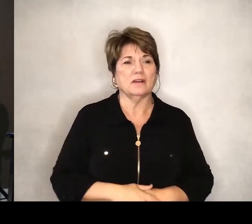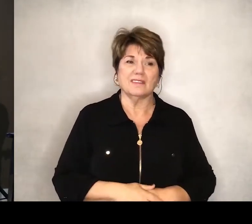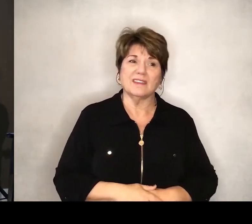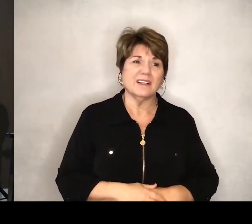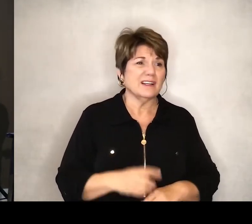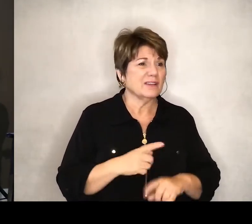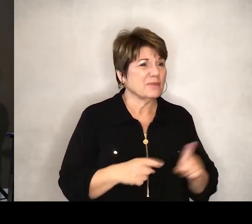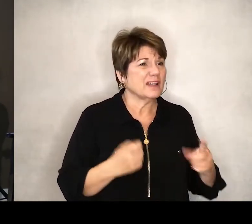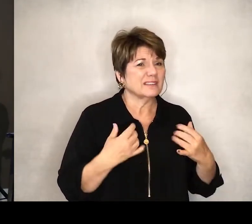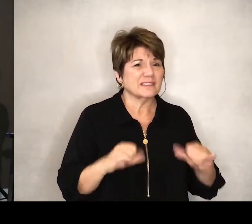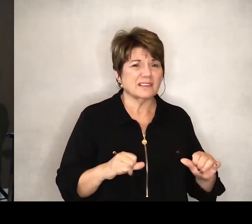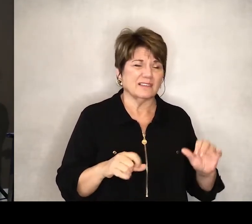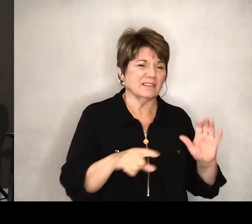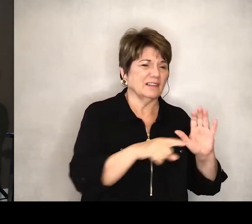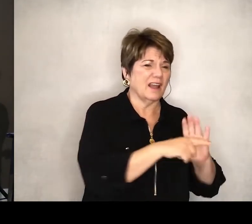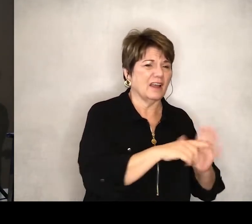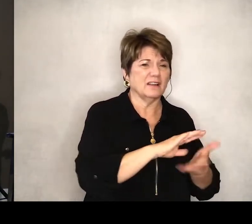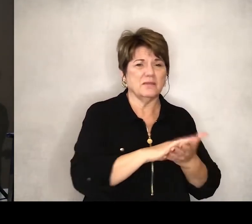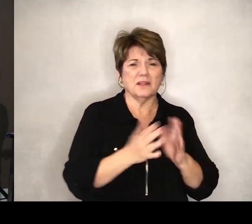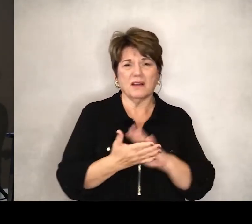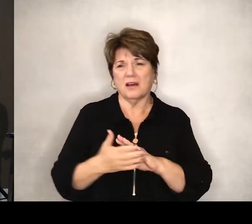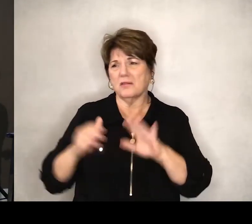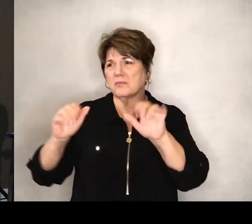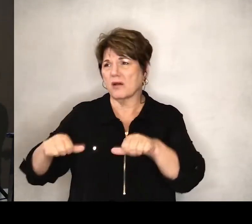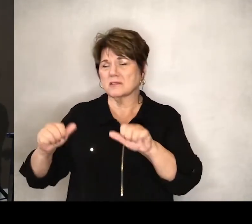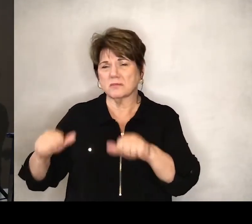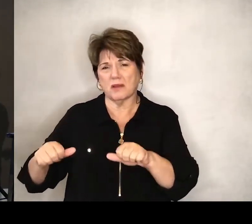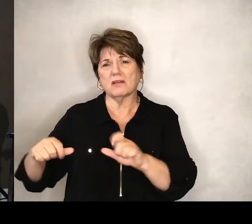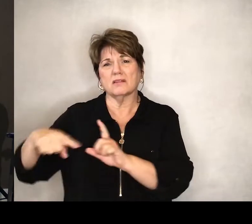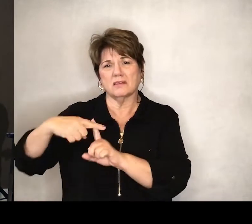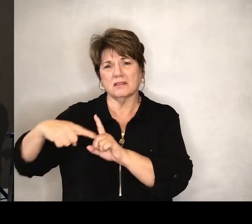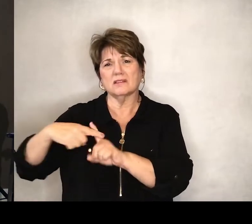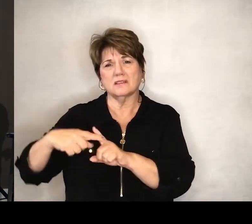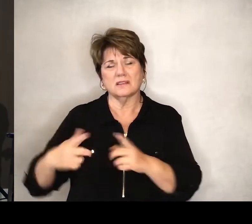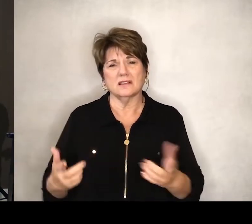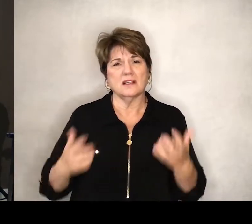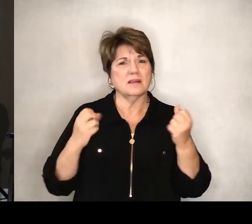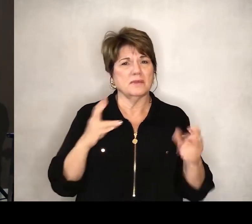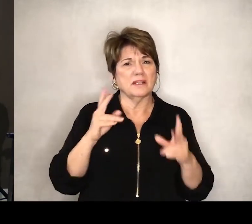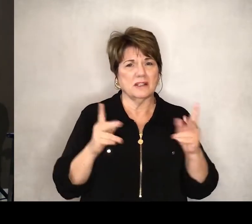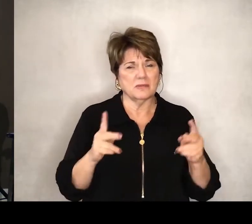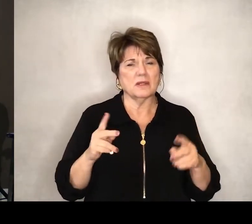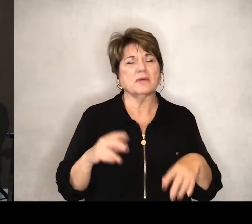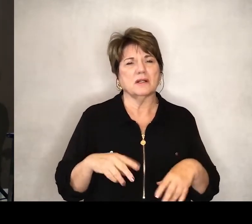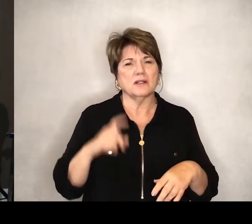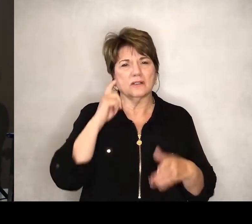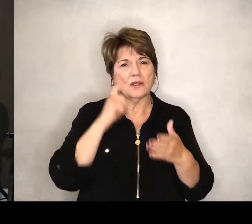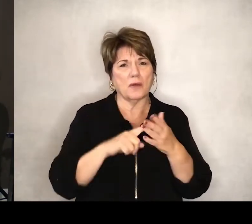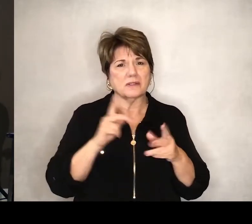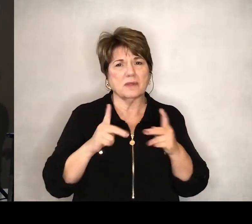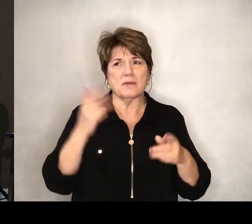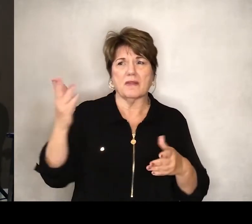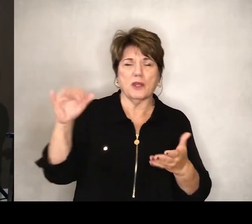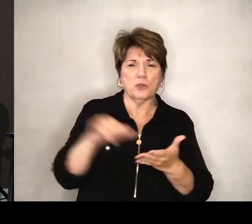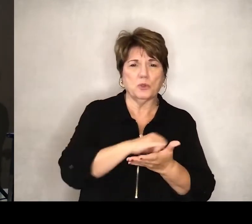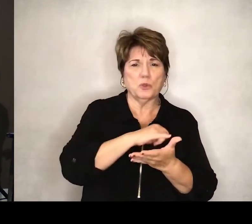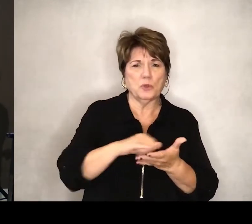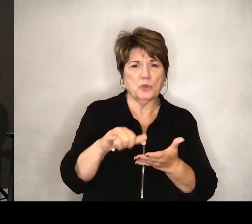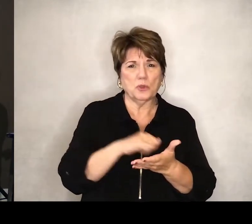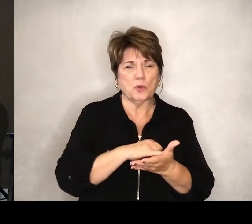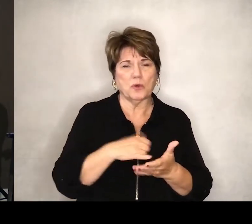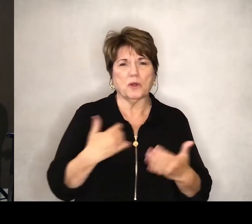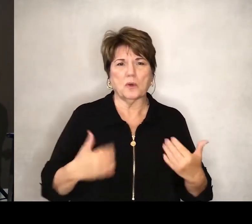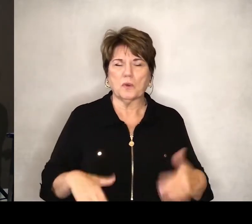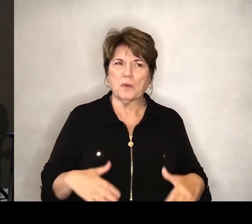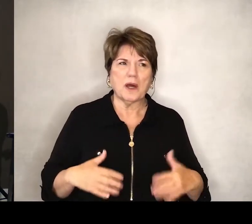come possibilities. Out of the ashes come possibilities. Many people observe that the people of New York have